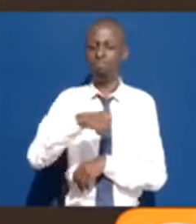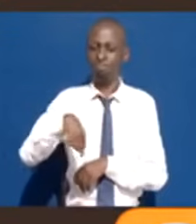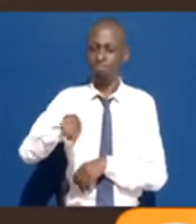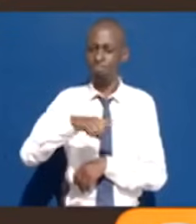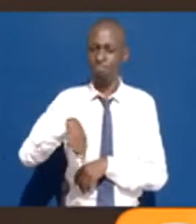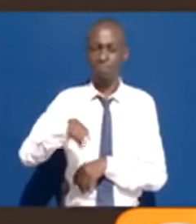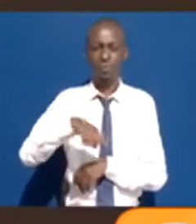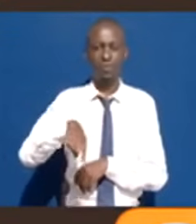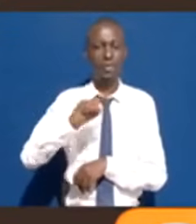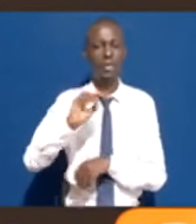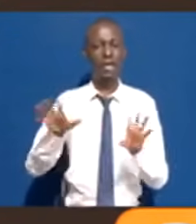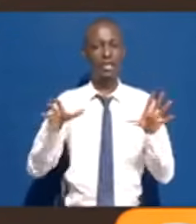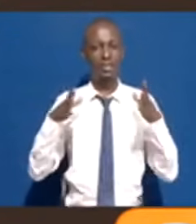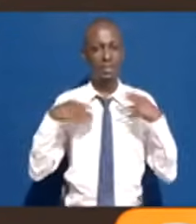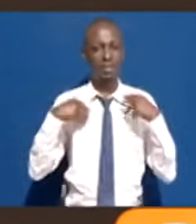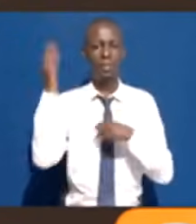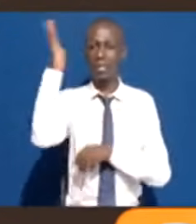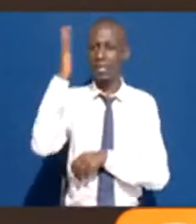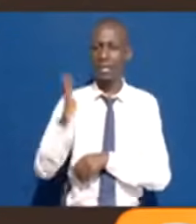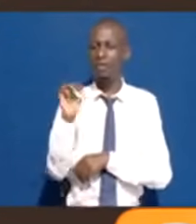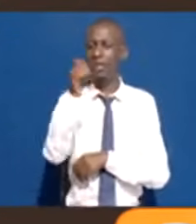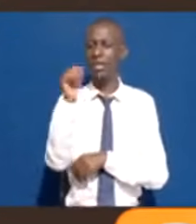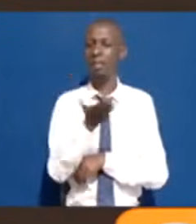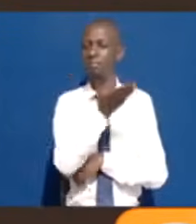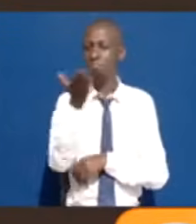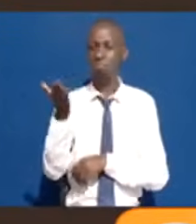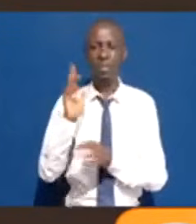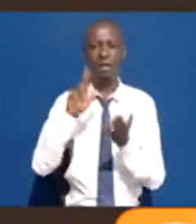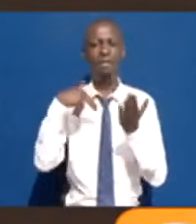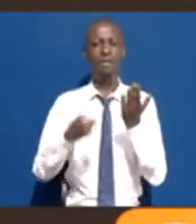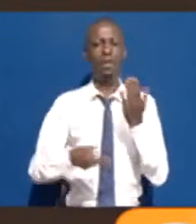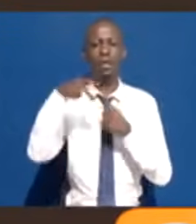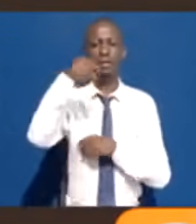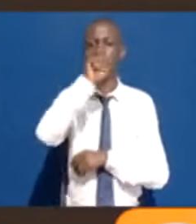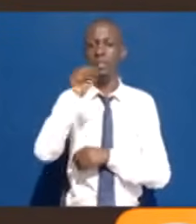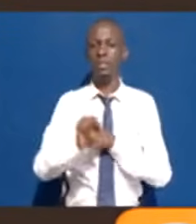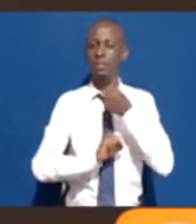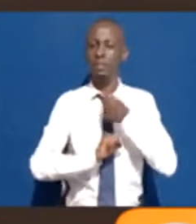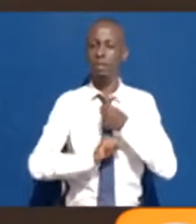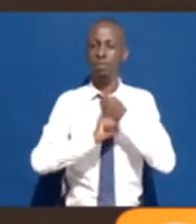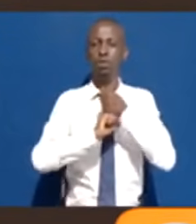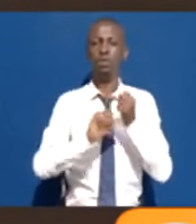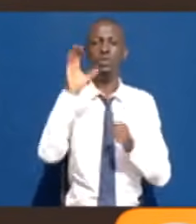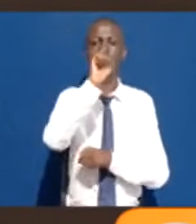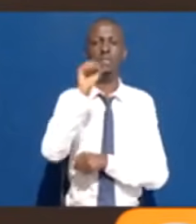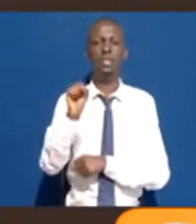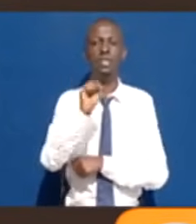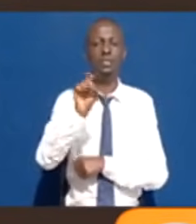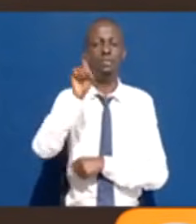never allow any one of us to fail. PSS must support their CSS.